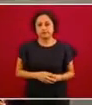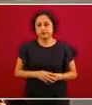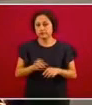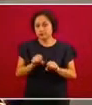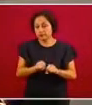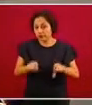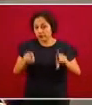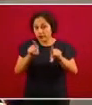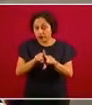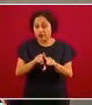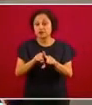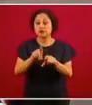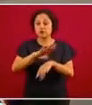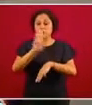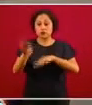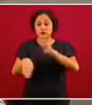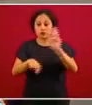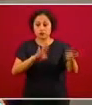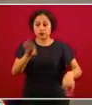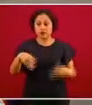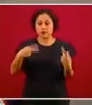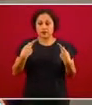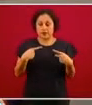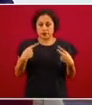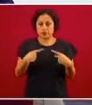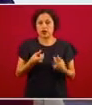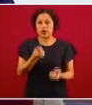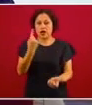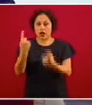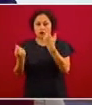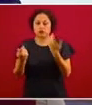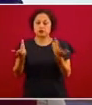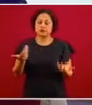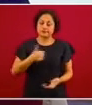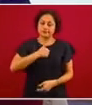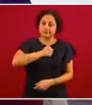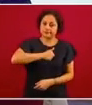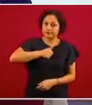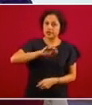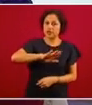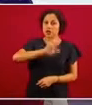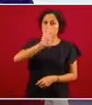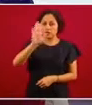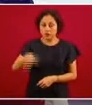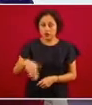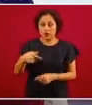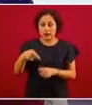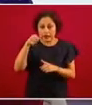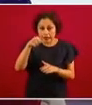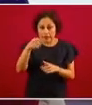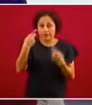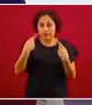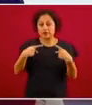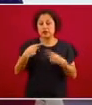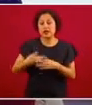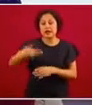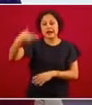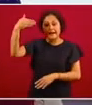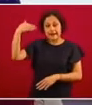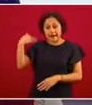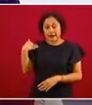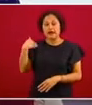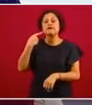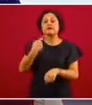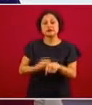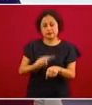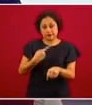are in intensive care, some of them have milder symptoms. Here on the lower